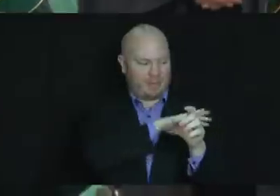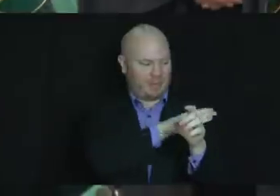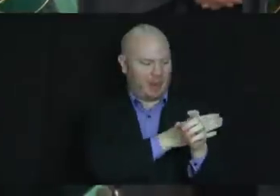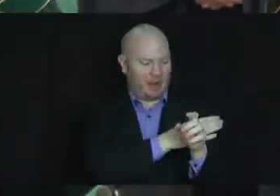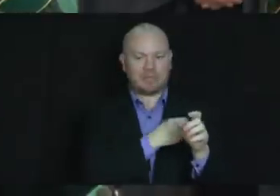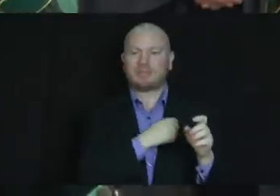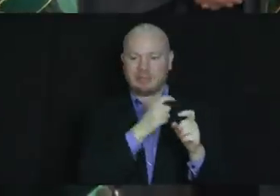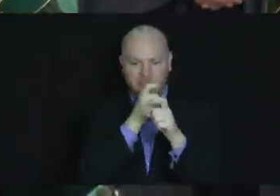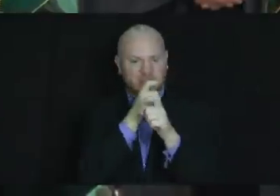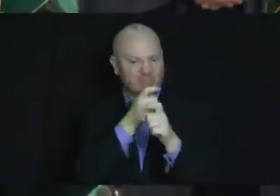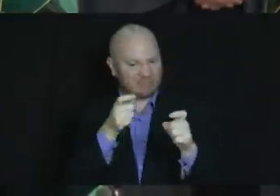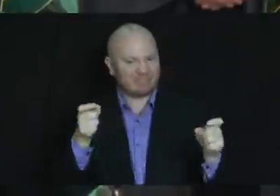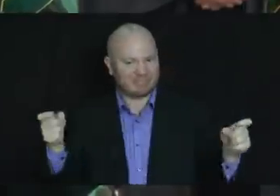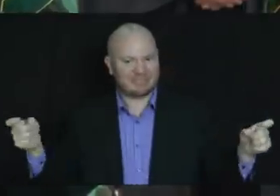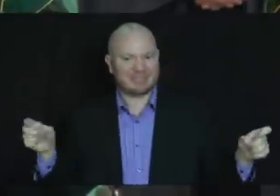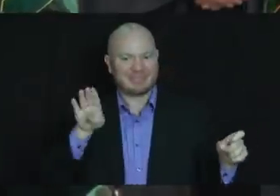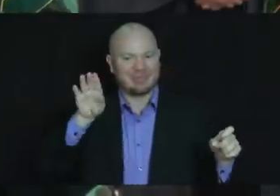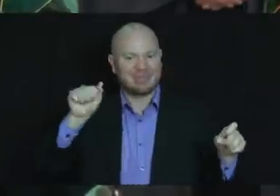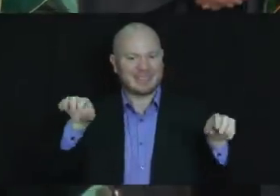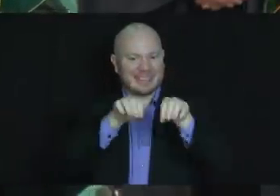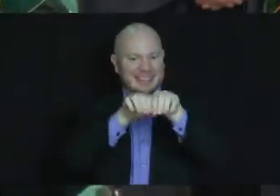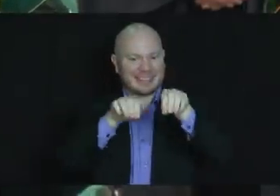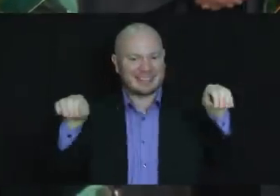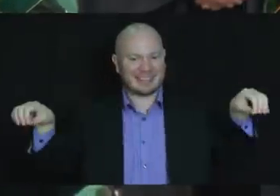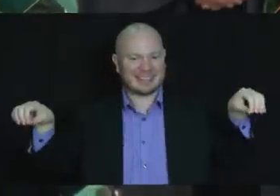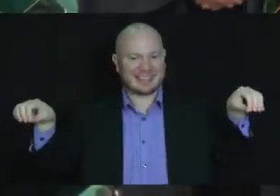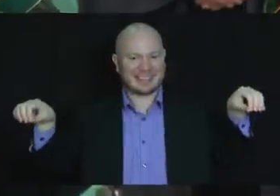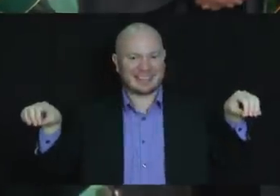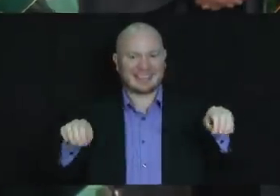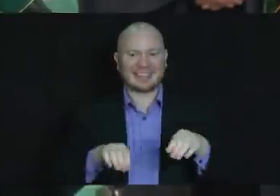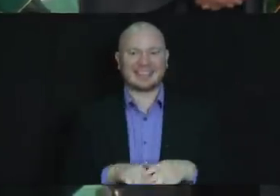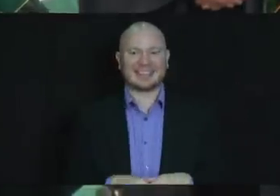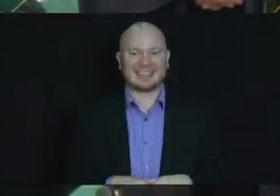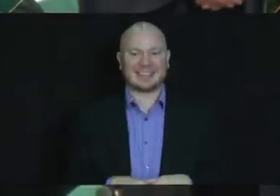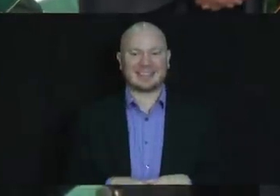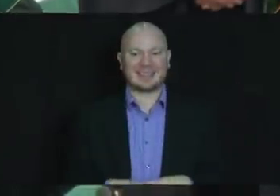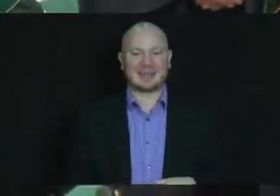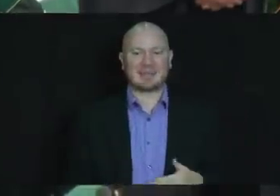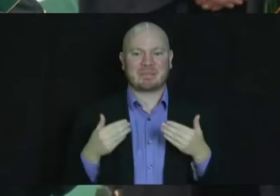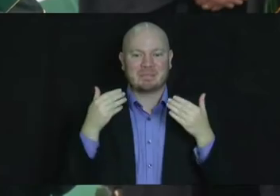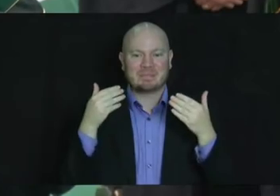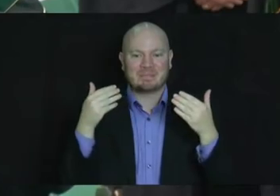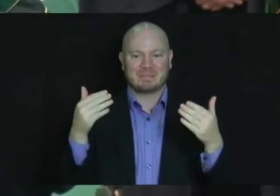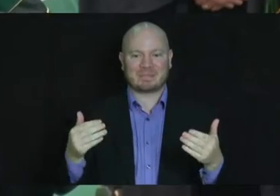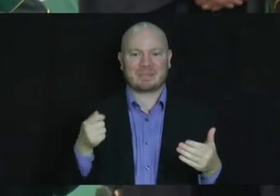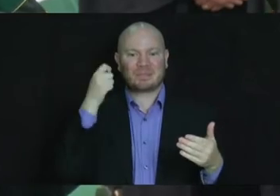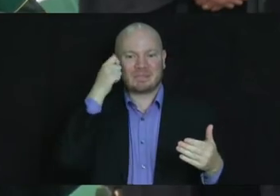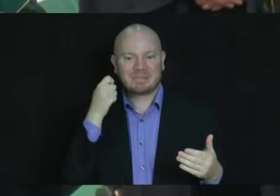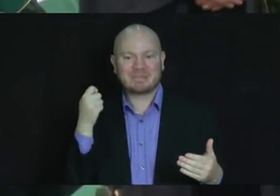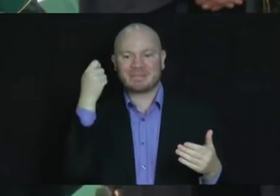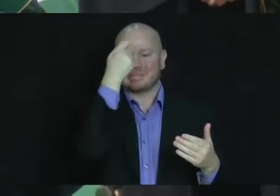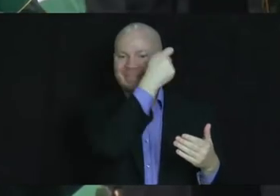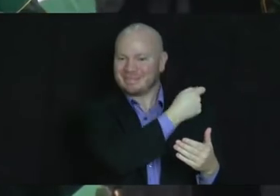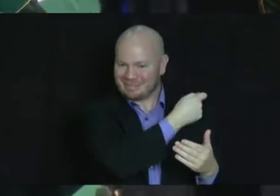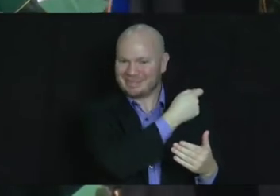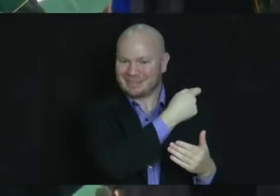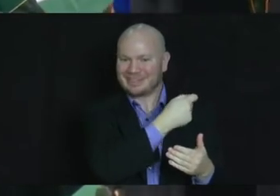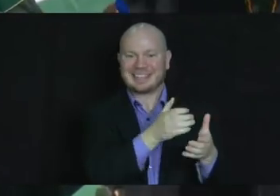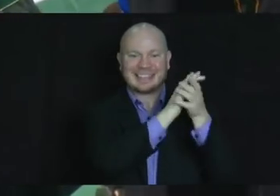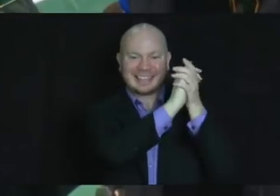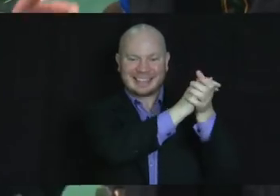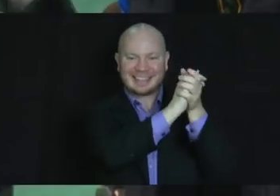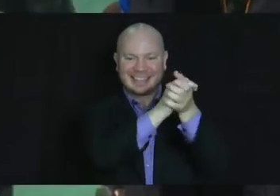upon each of you the baccalaureate degree. Please move your tassels to the left and